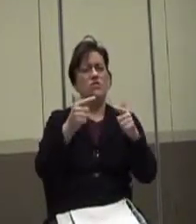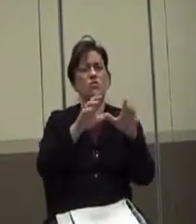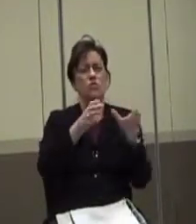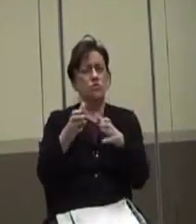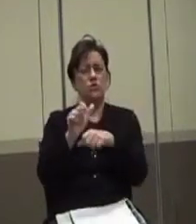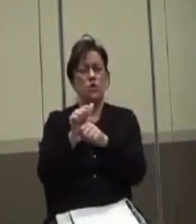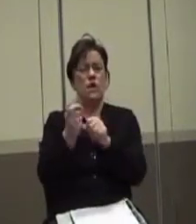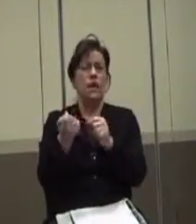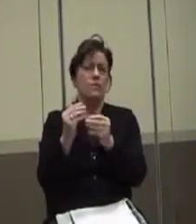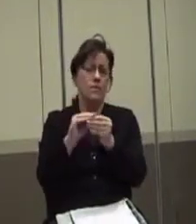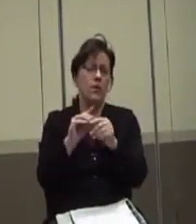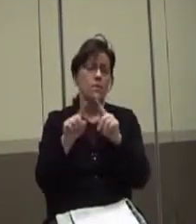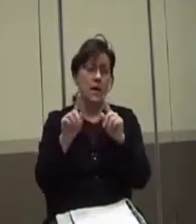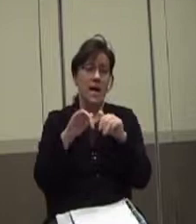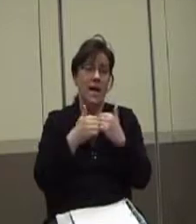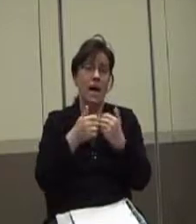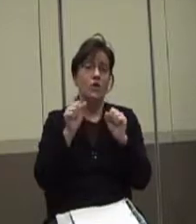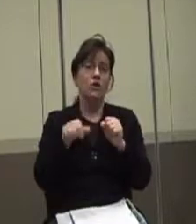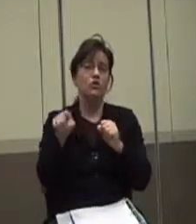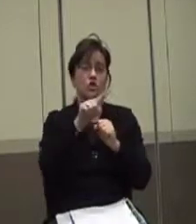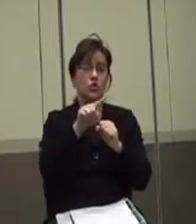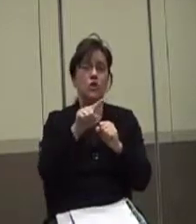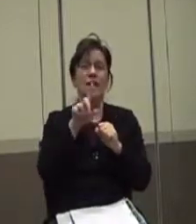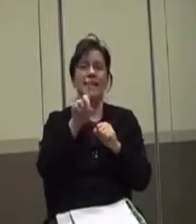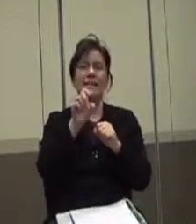would you operationally define